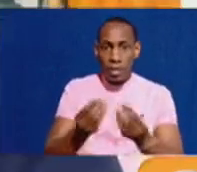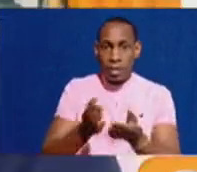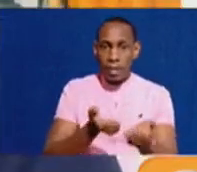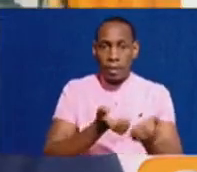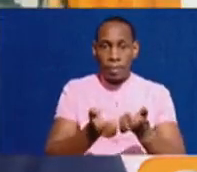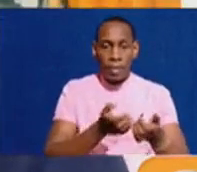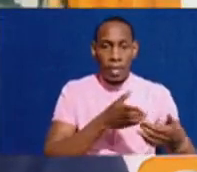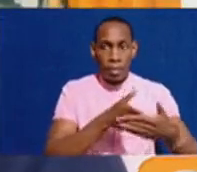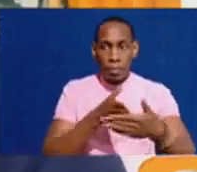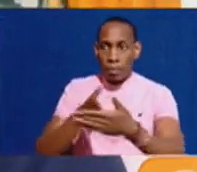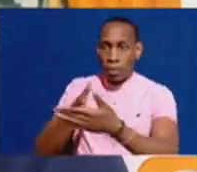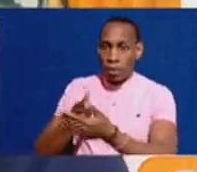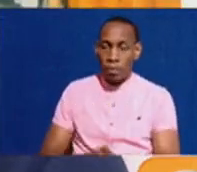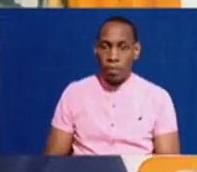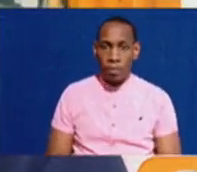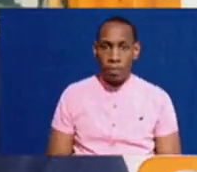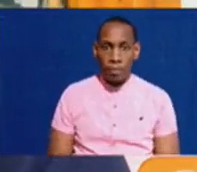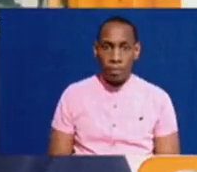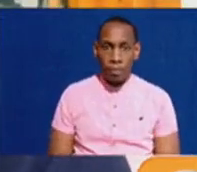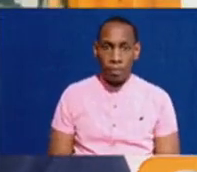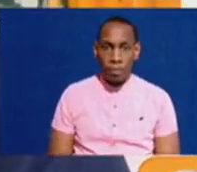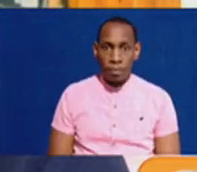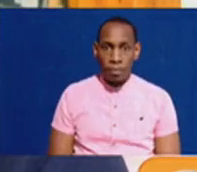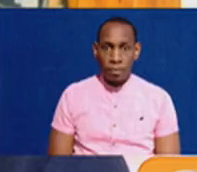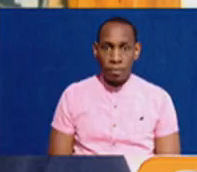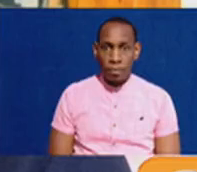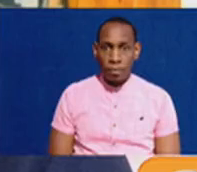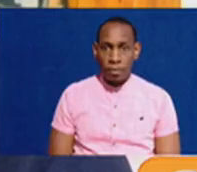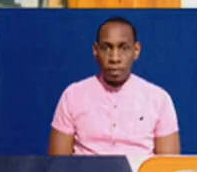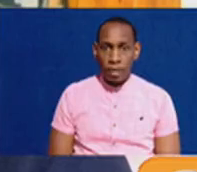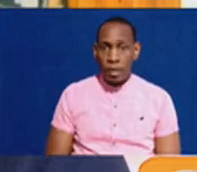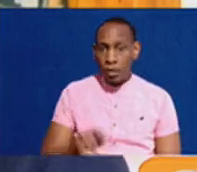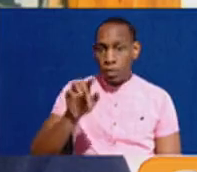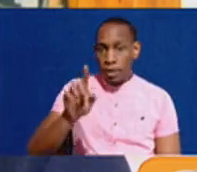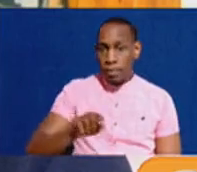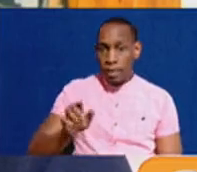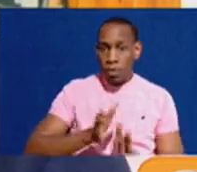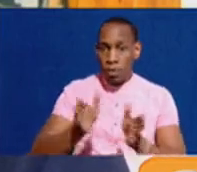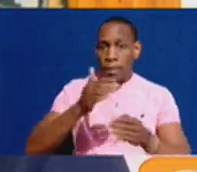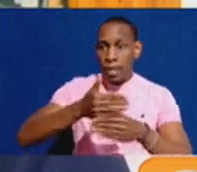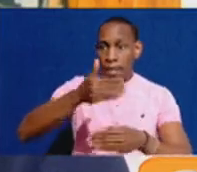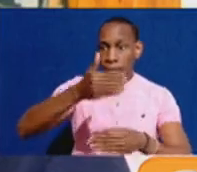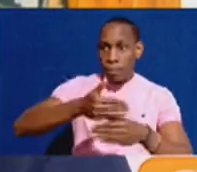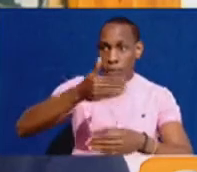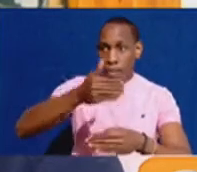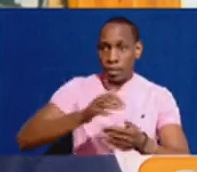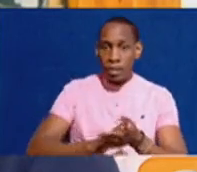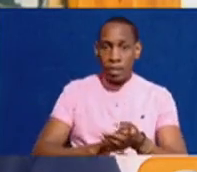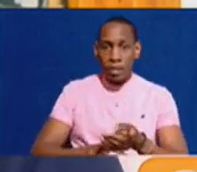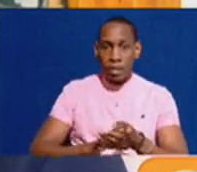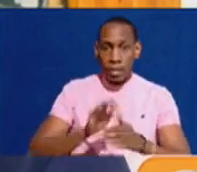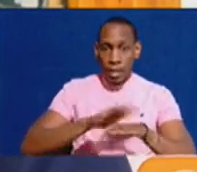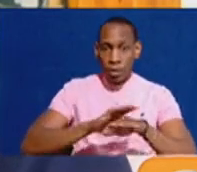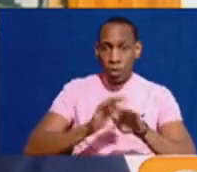restrictions. His statement in Uganda about opening up the borders, it's a good